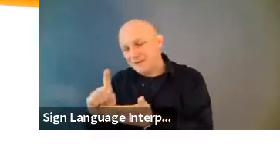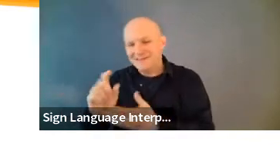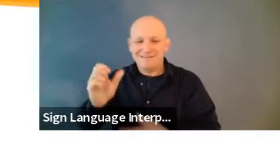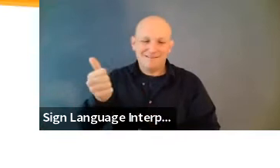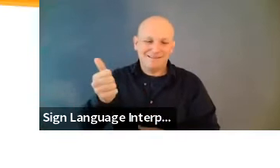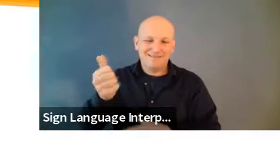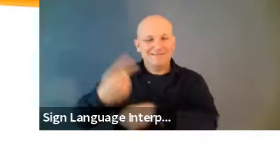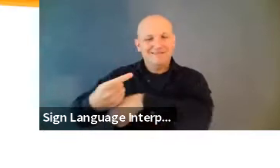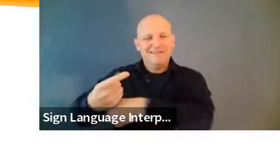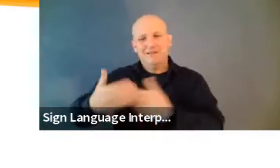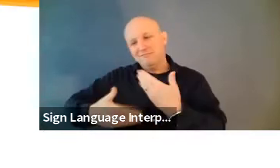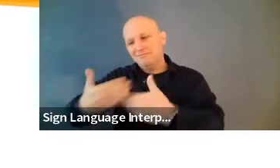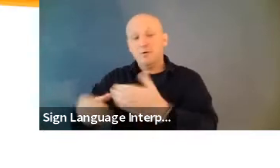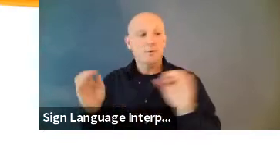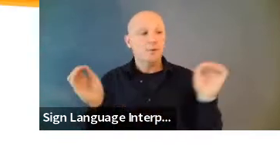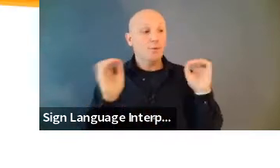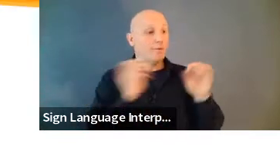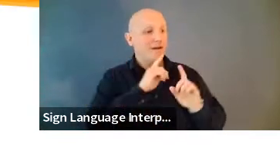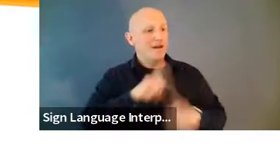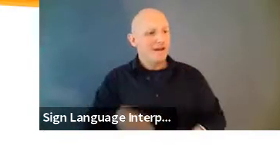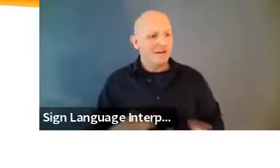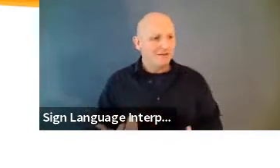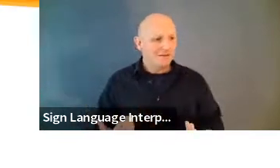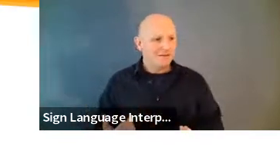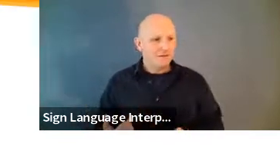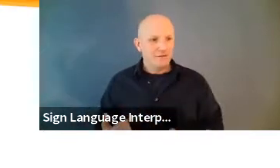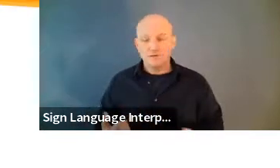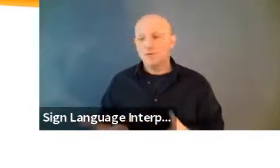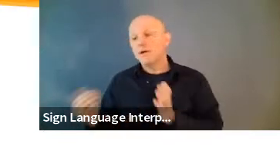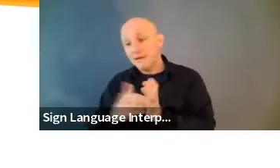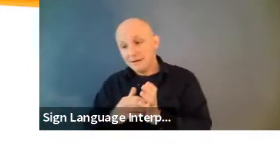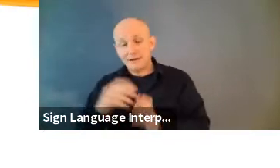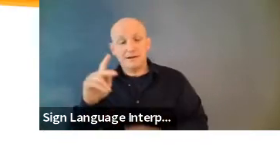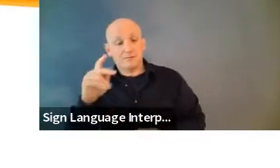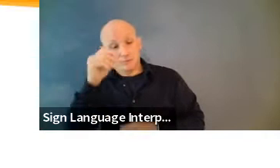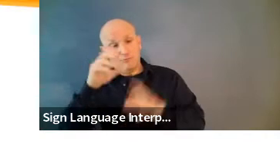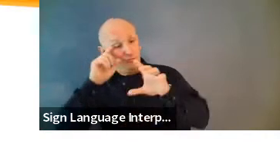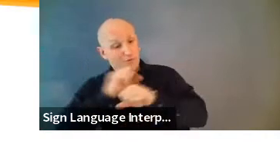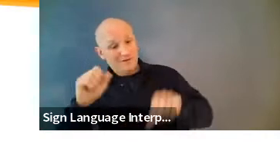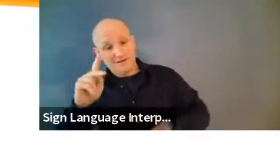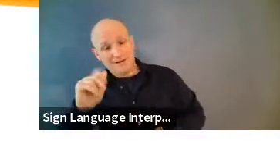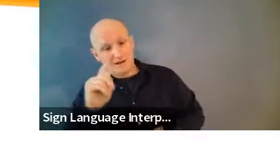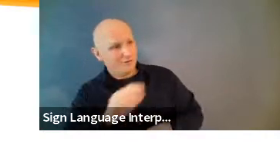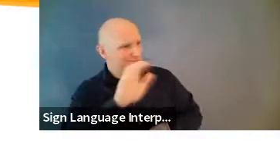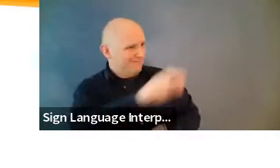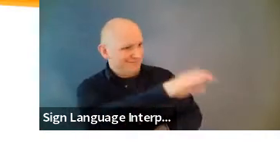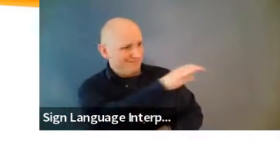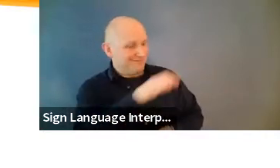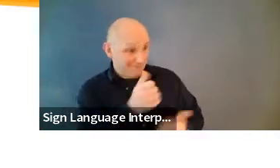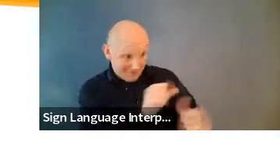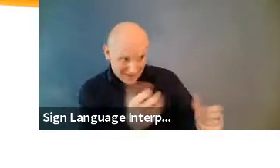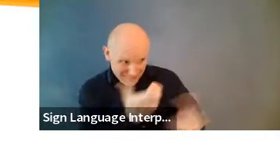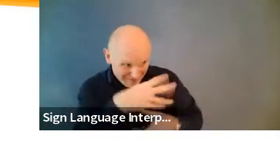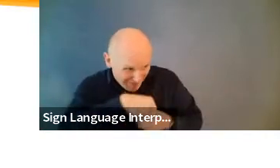had responded, is my sense. And so President Cantu sent something out, follow up, being like, so nobody wants to be part of this.